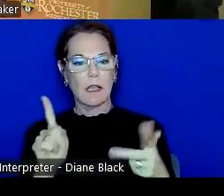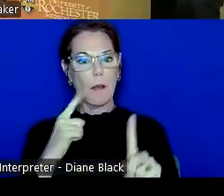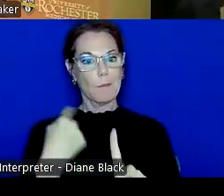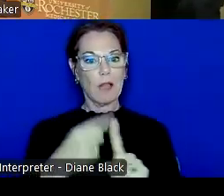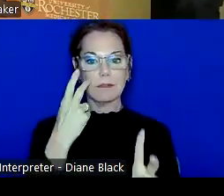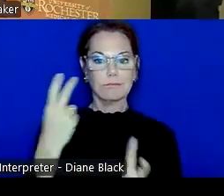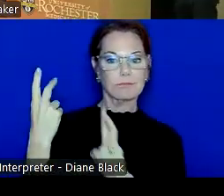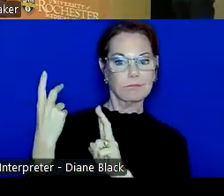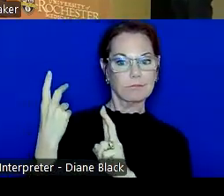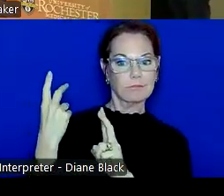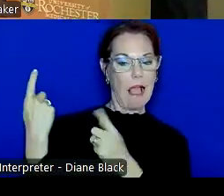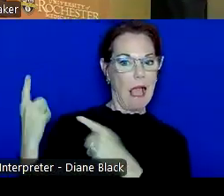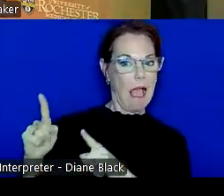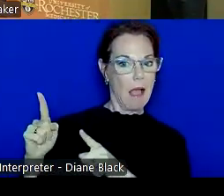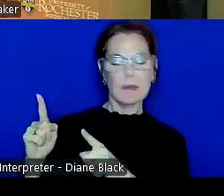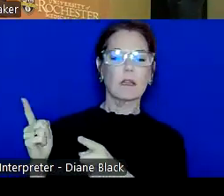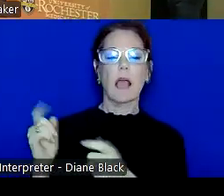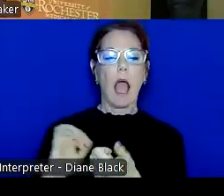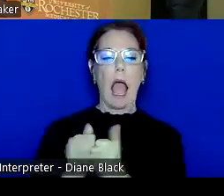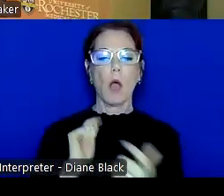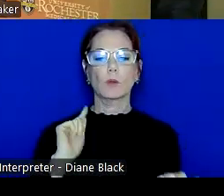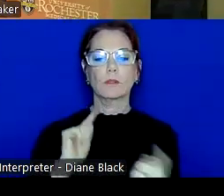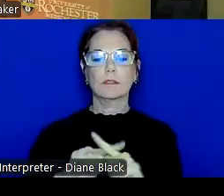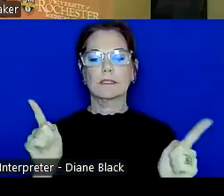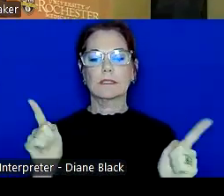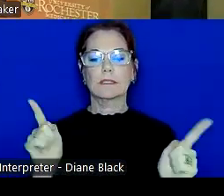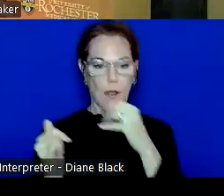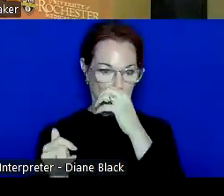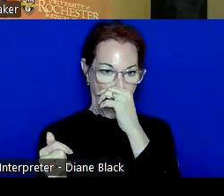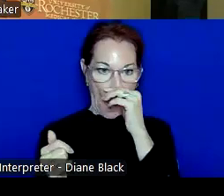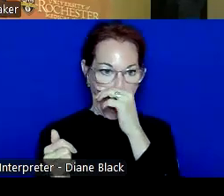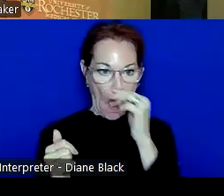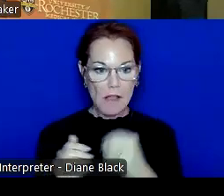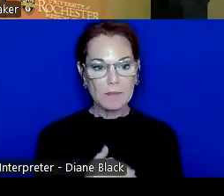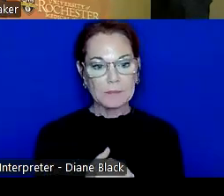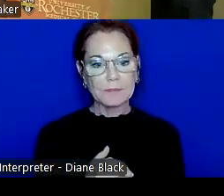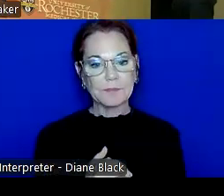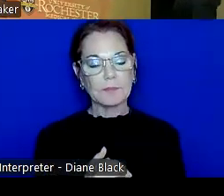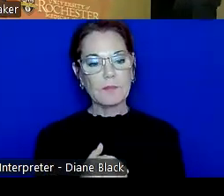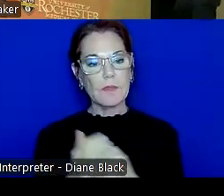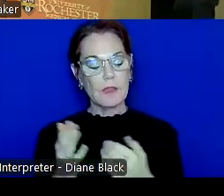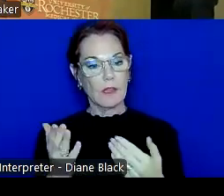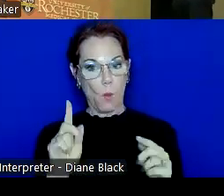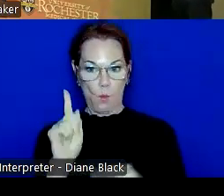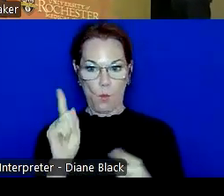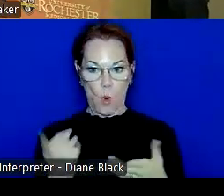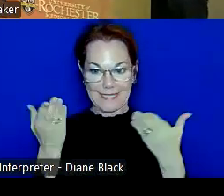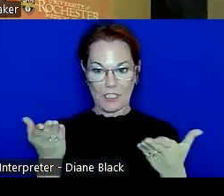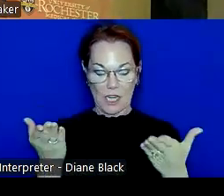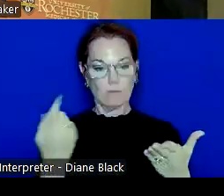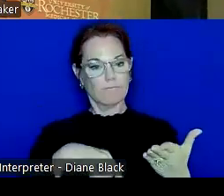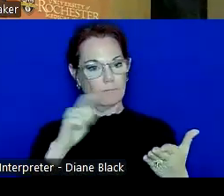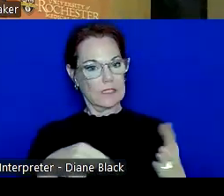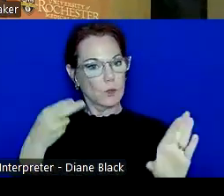here at U of R and in the community? Common Ground Health and Wade Norwood suggest we need to be a part of joining the Commission